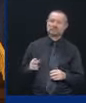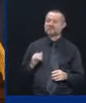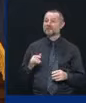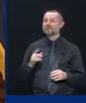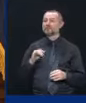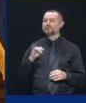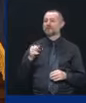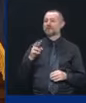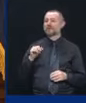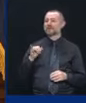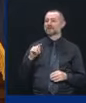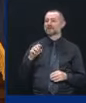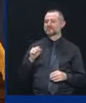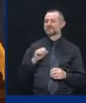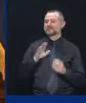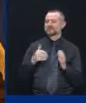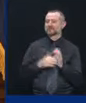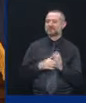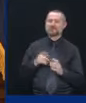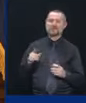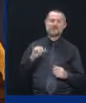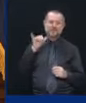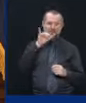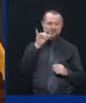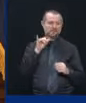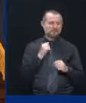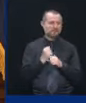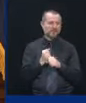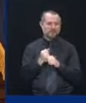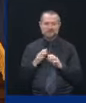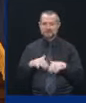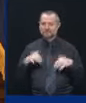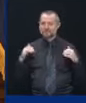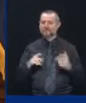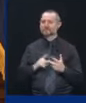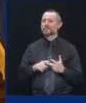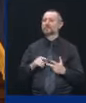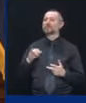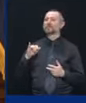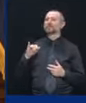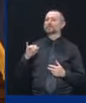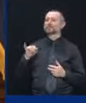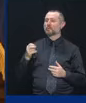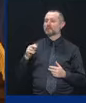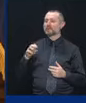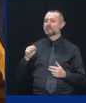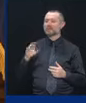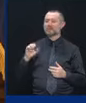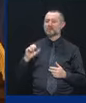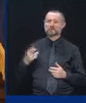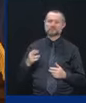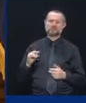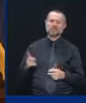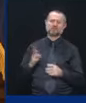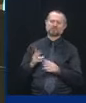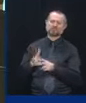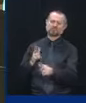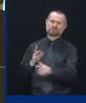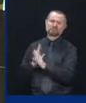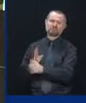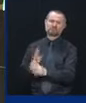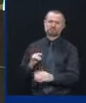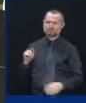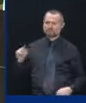Center, Yankee Stadium, Jones Beach, Stony Brook, mass vaccination sites. Next question, operator.